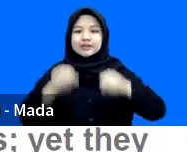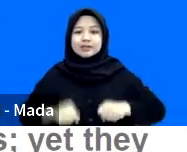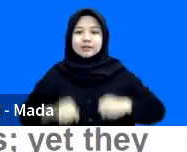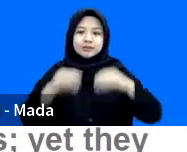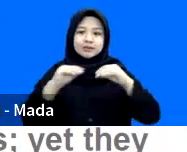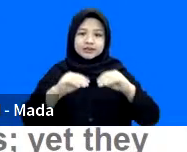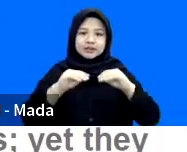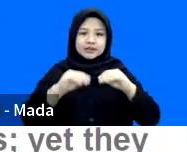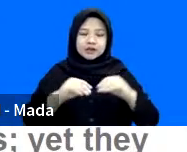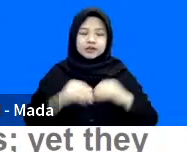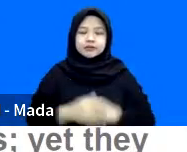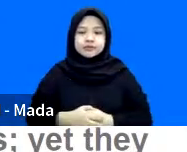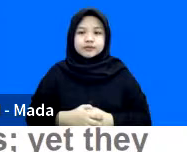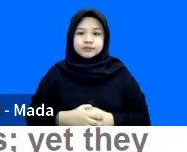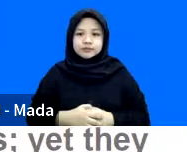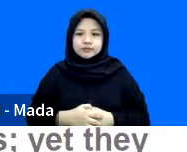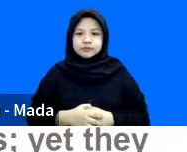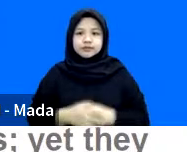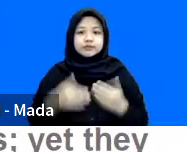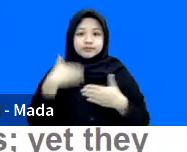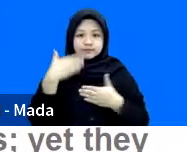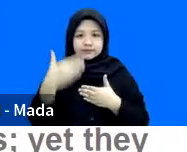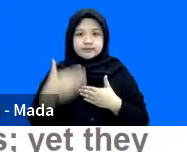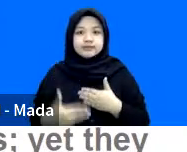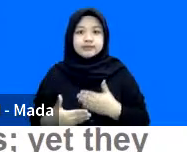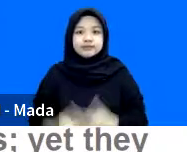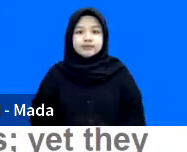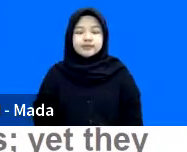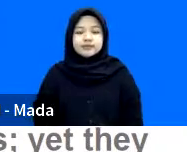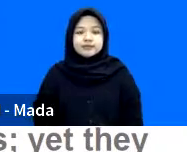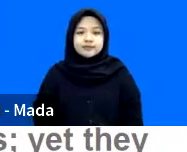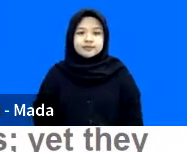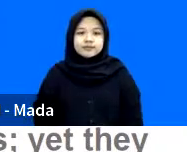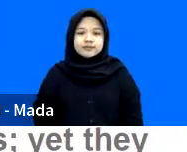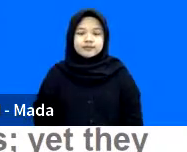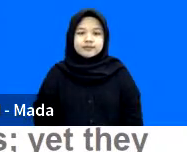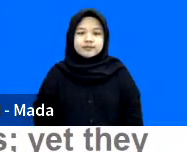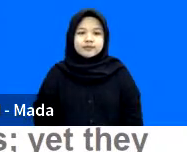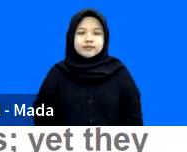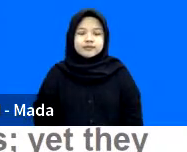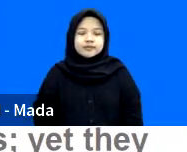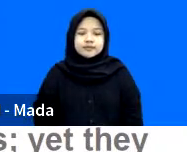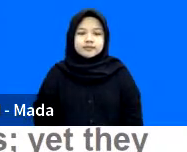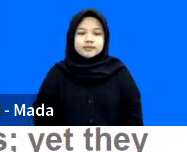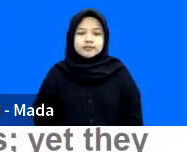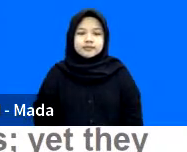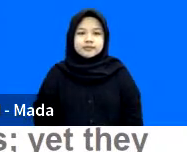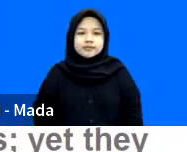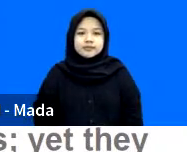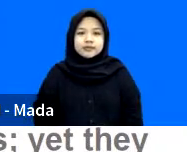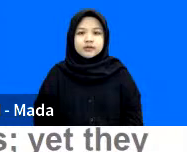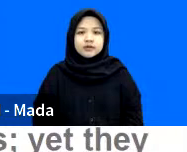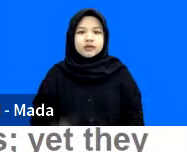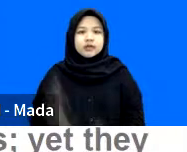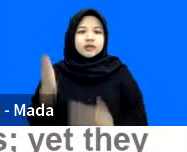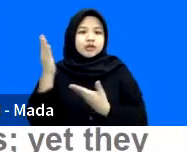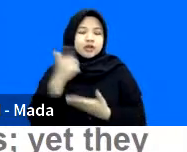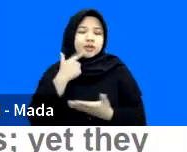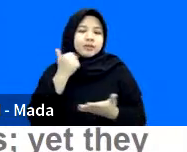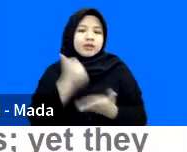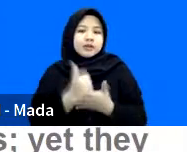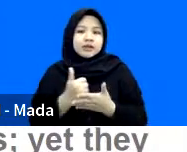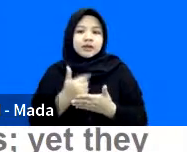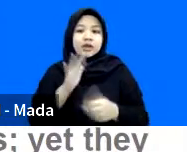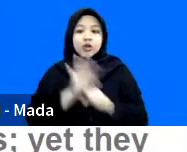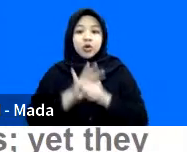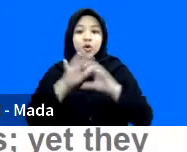go one slide further. And there's importance beyond COVID-19 as well. We know that